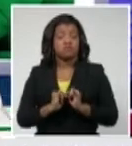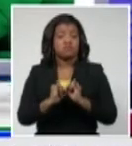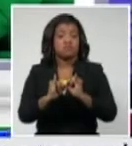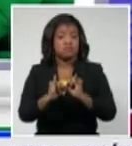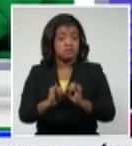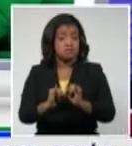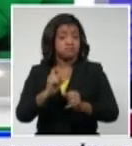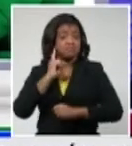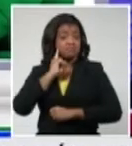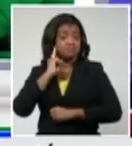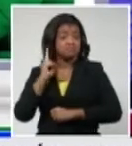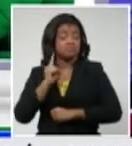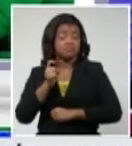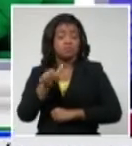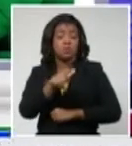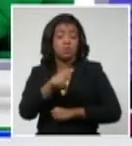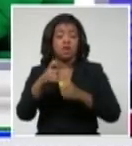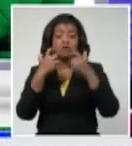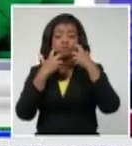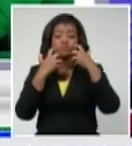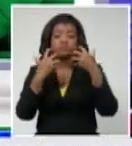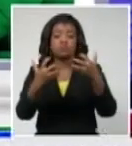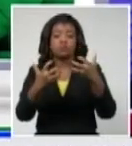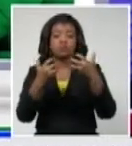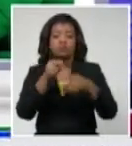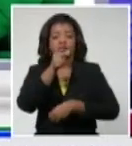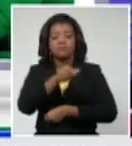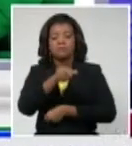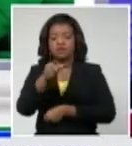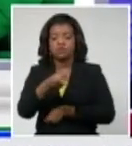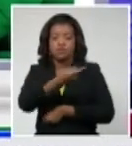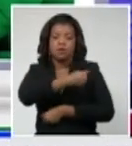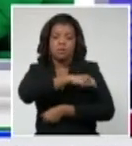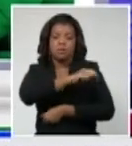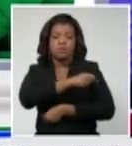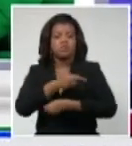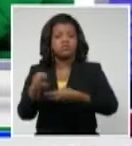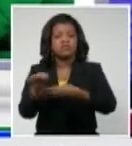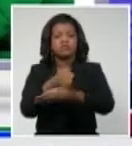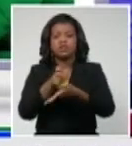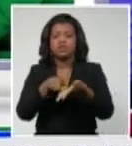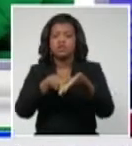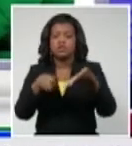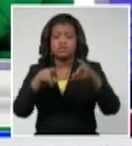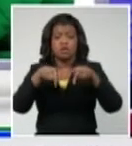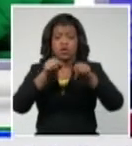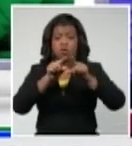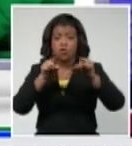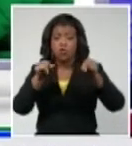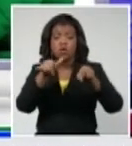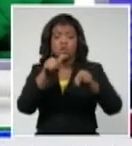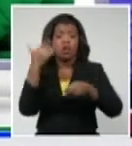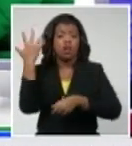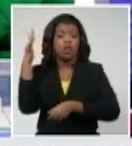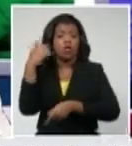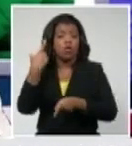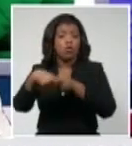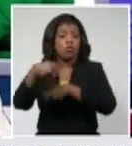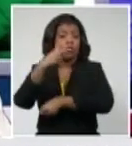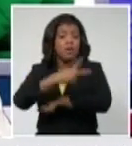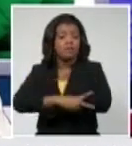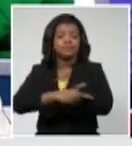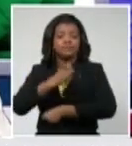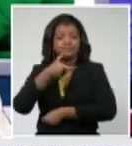Good morning to Gisela, to all those who make this broadcast possible, to our sign language interpreter, to the